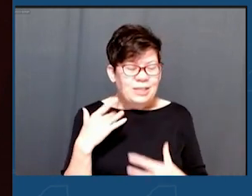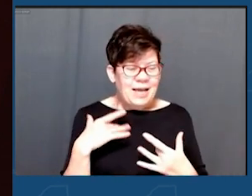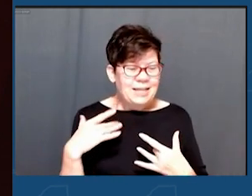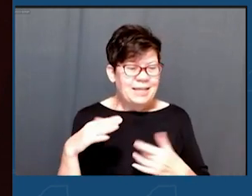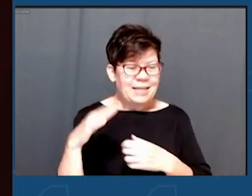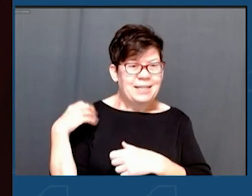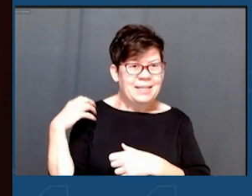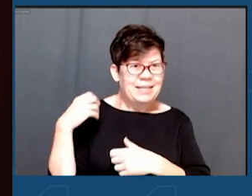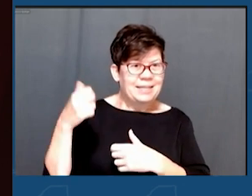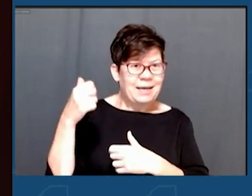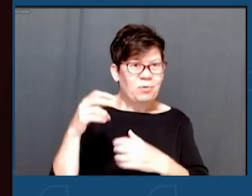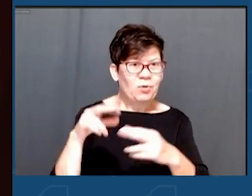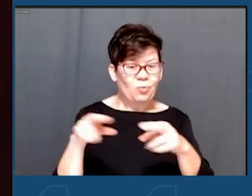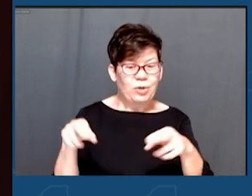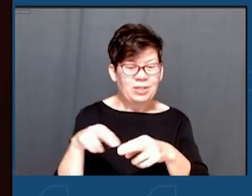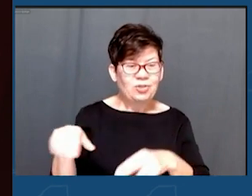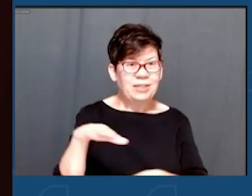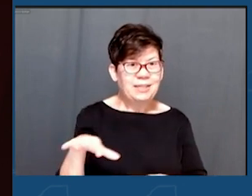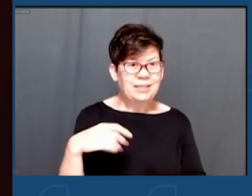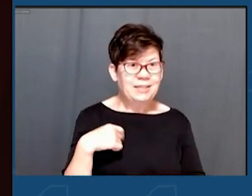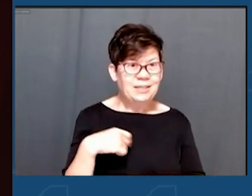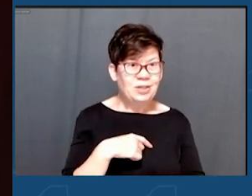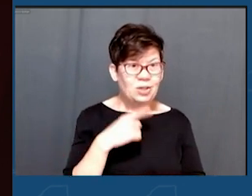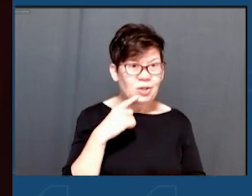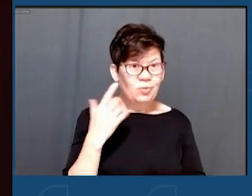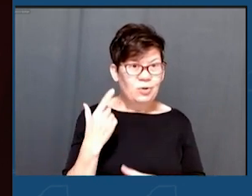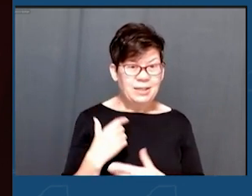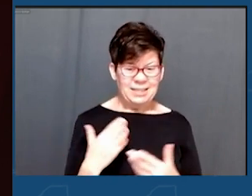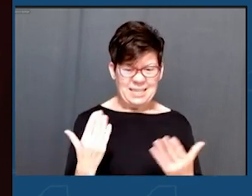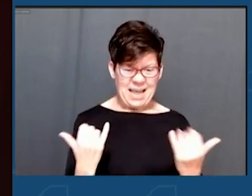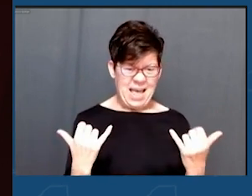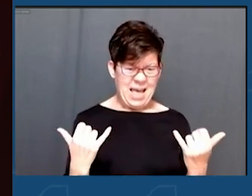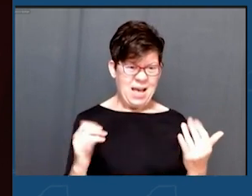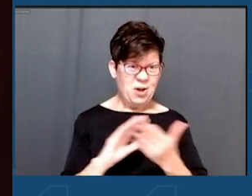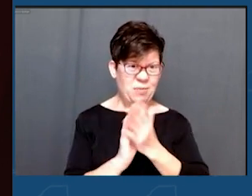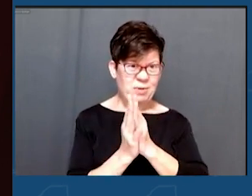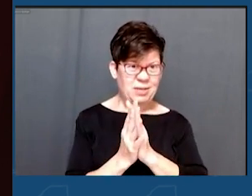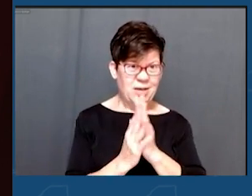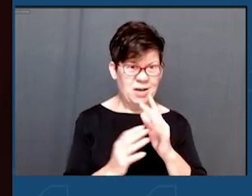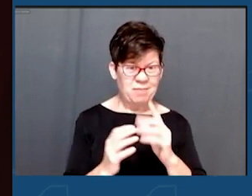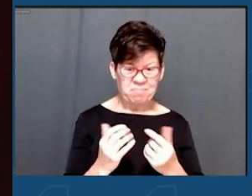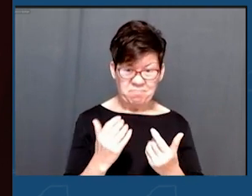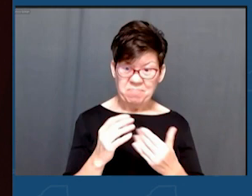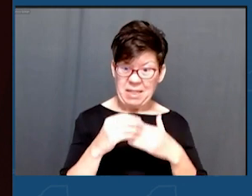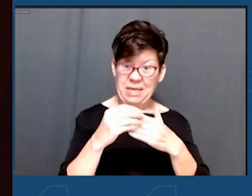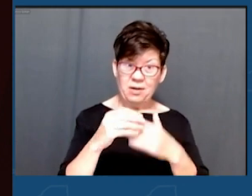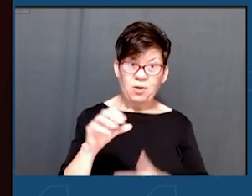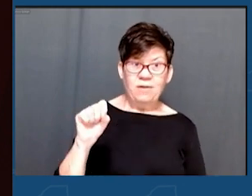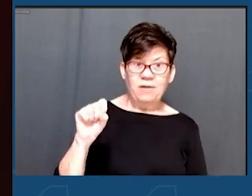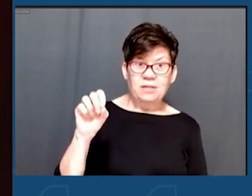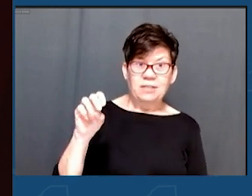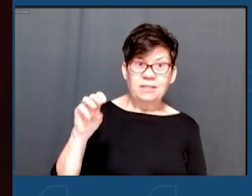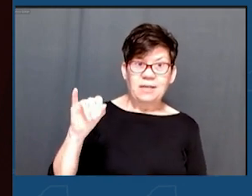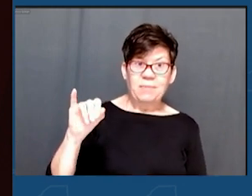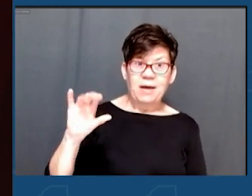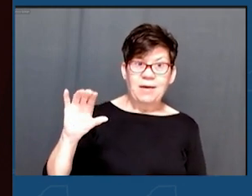the epicenter of, for example, the semiconductor manufacturing industry, and we're just getting started. This is so exciting.